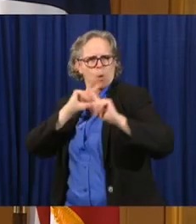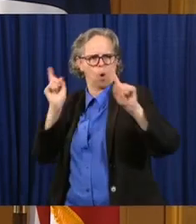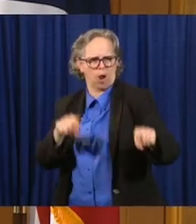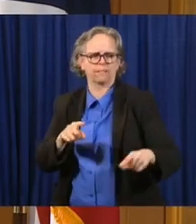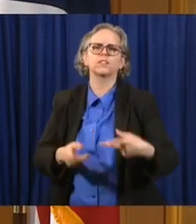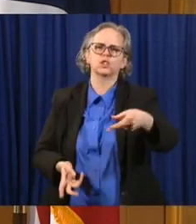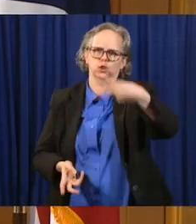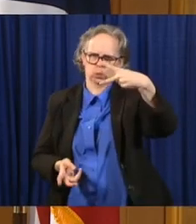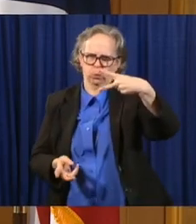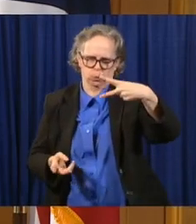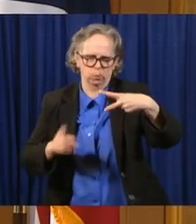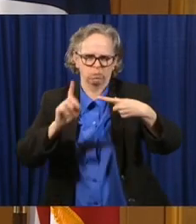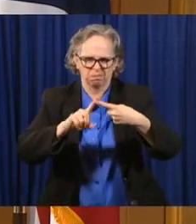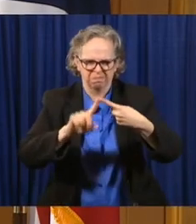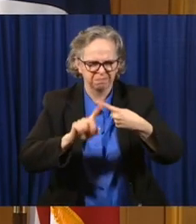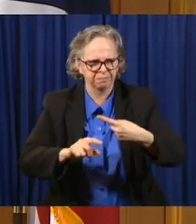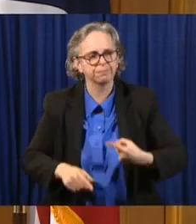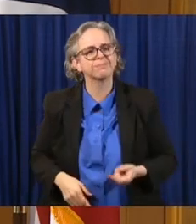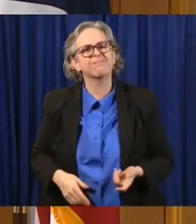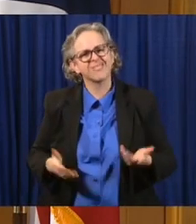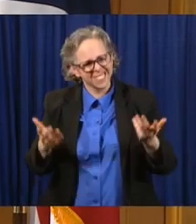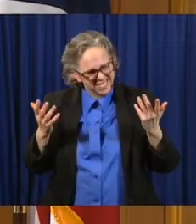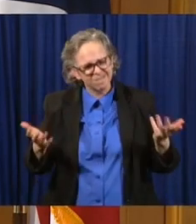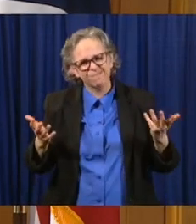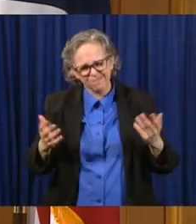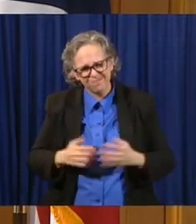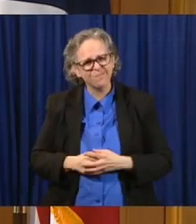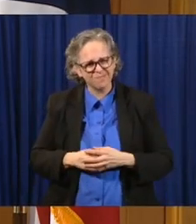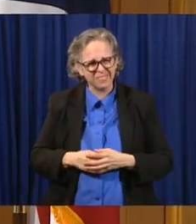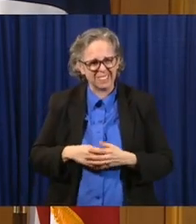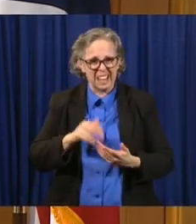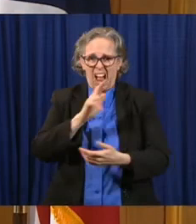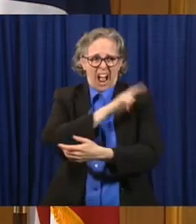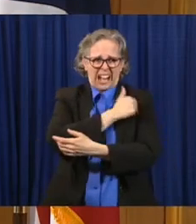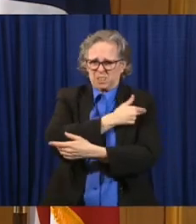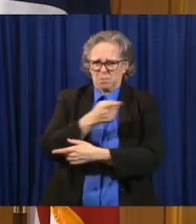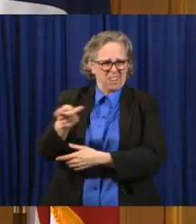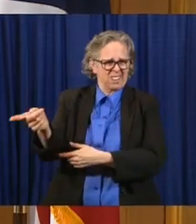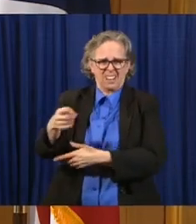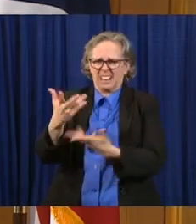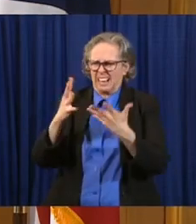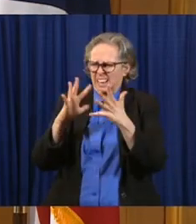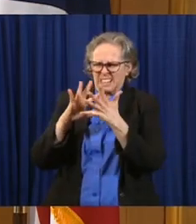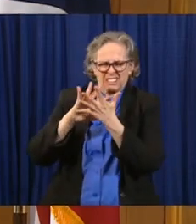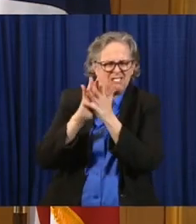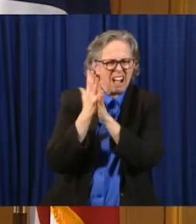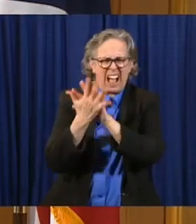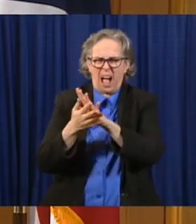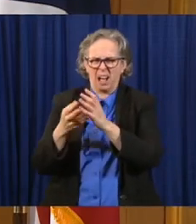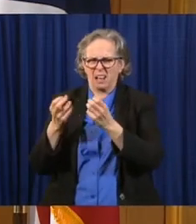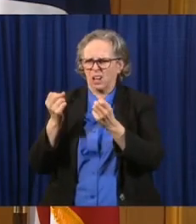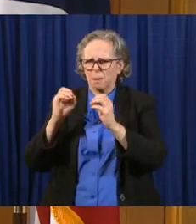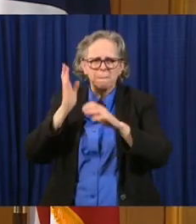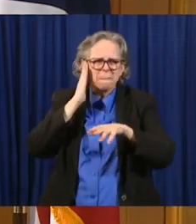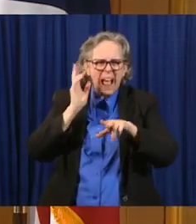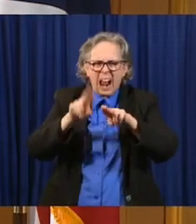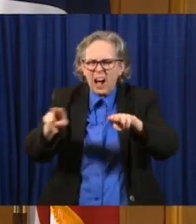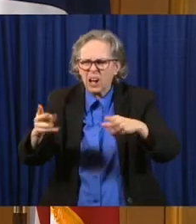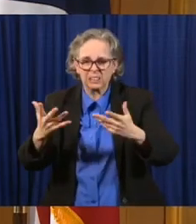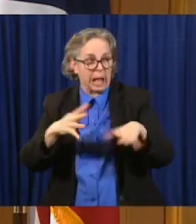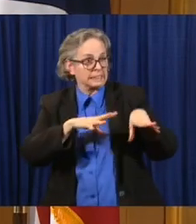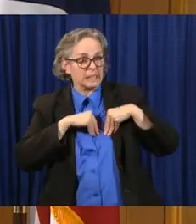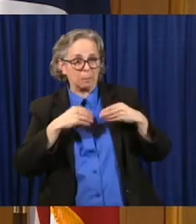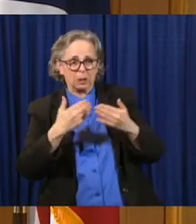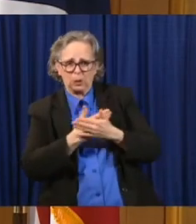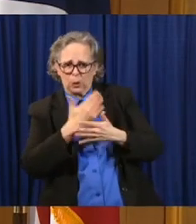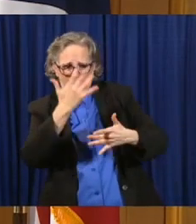a concern about our hospitals themselves being crowded and not being ready for the COVID-19